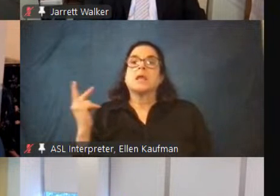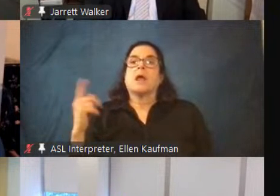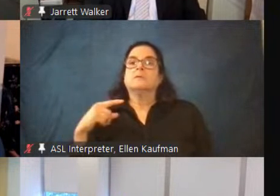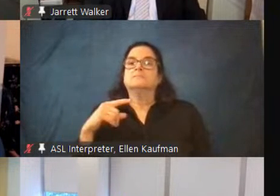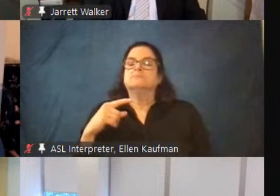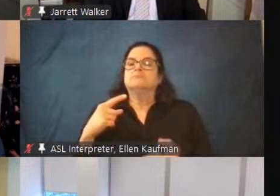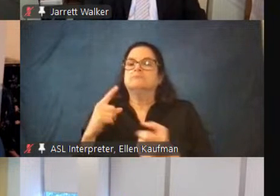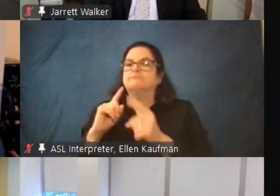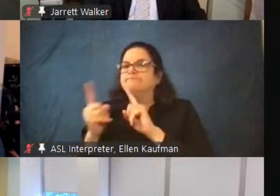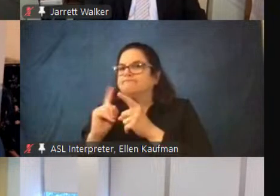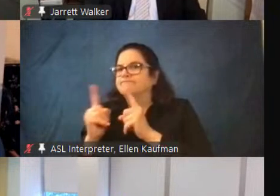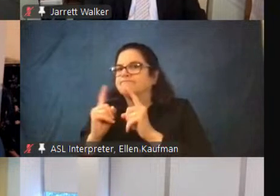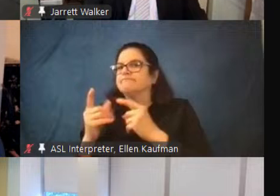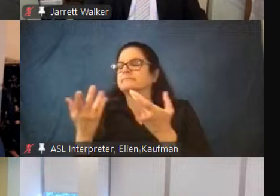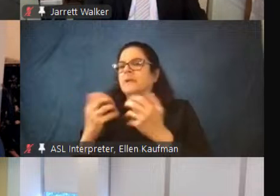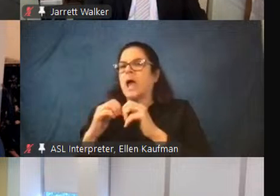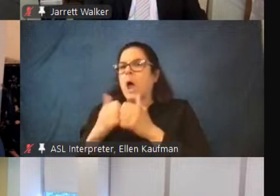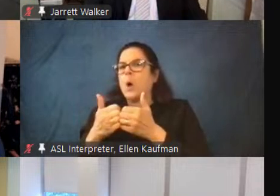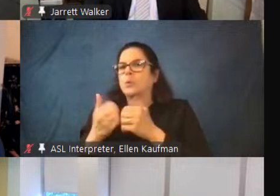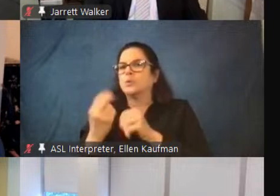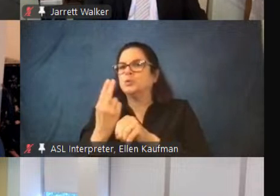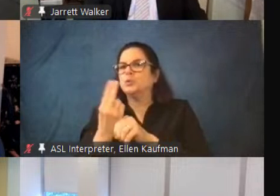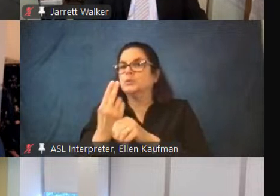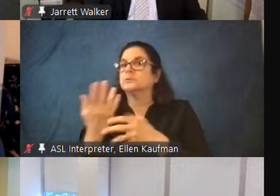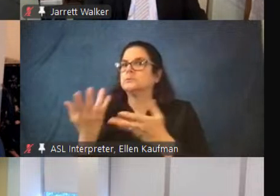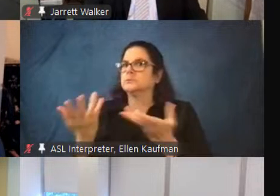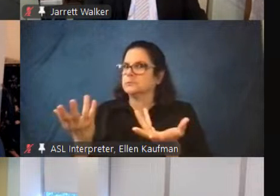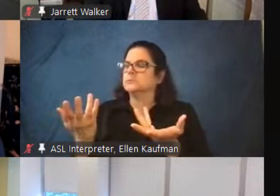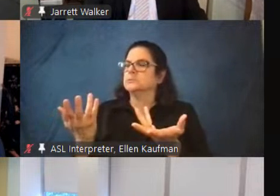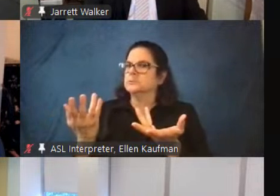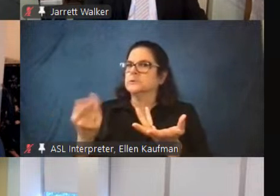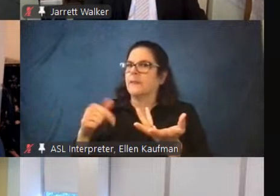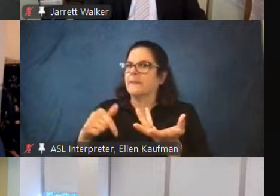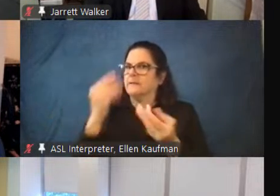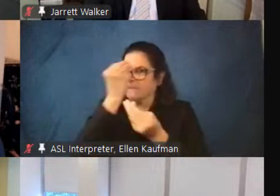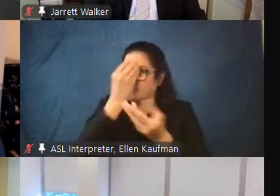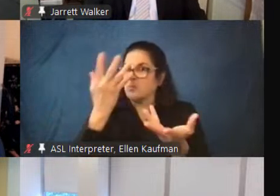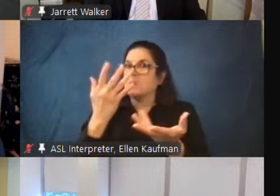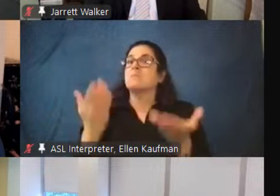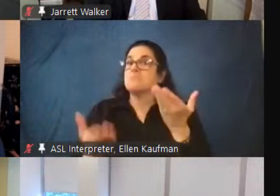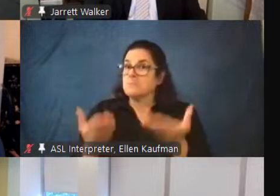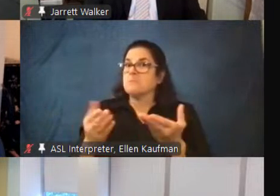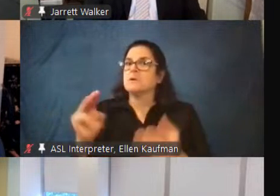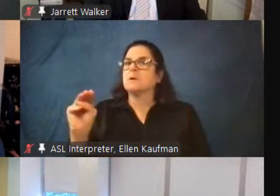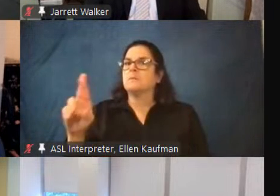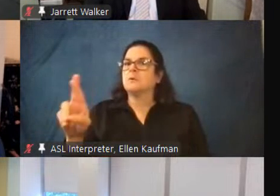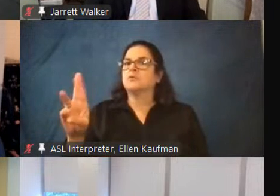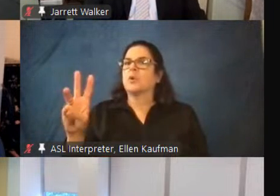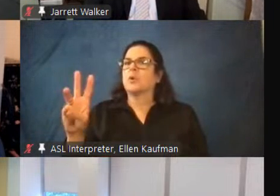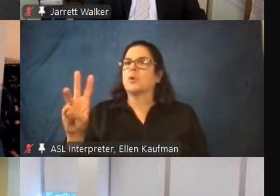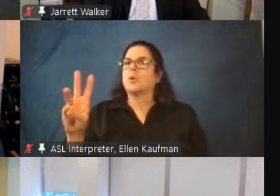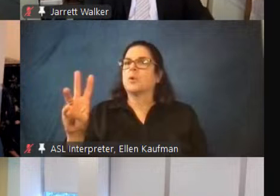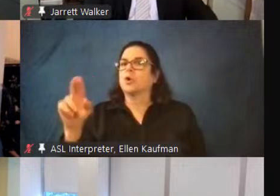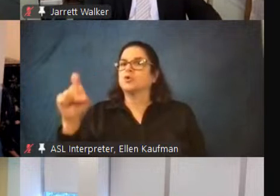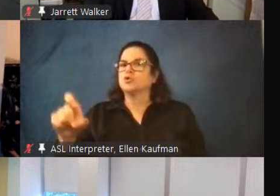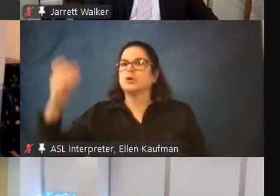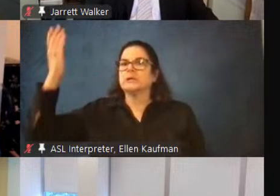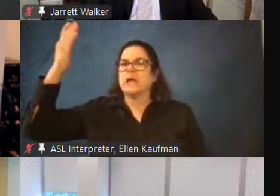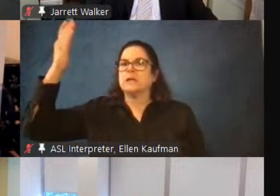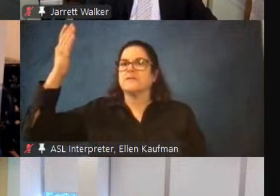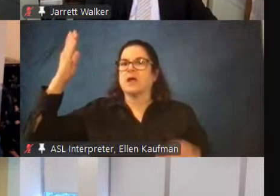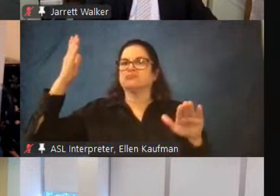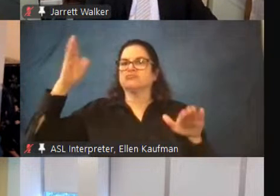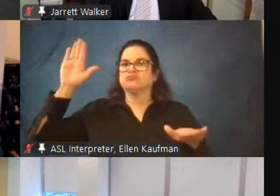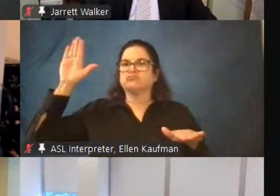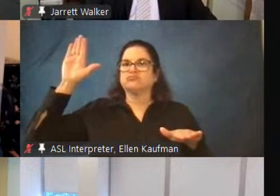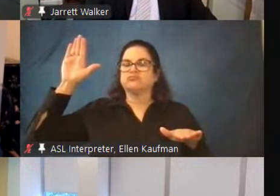the possibility of having Mr. Walker testify, particularly at the Transportation Committee hearing,